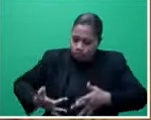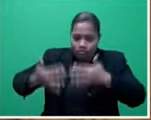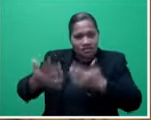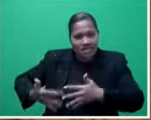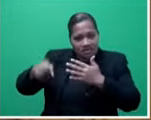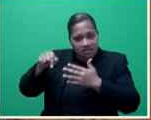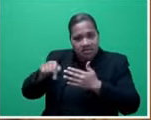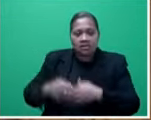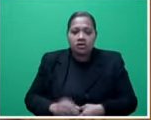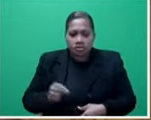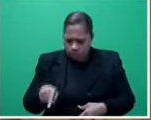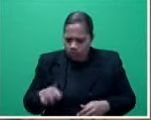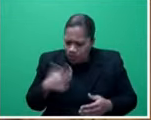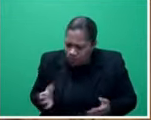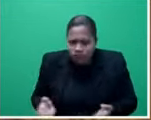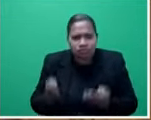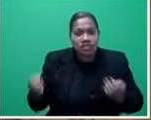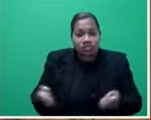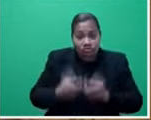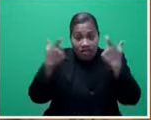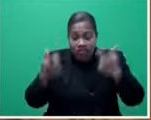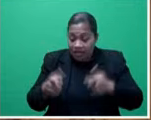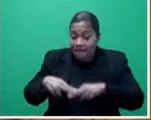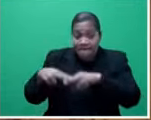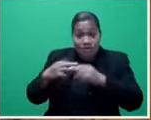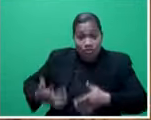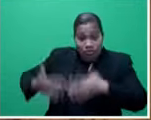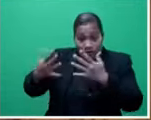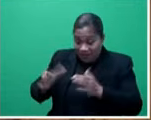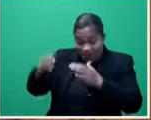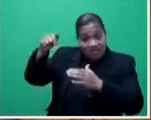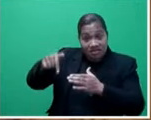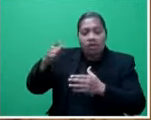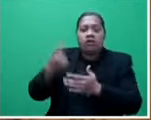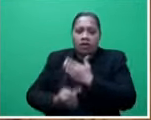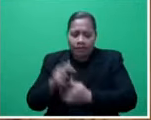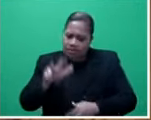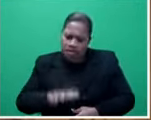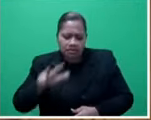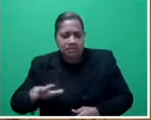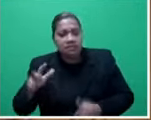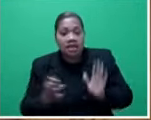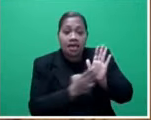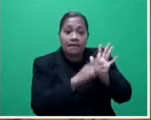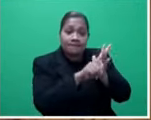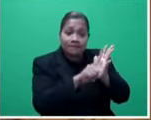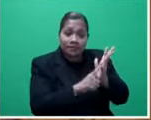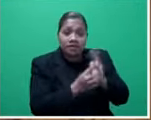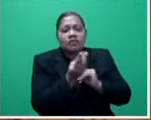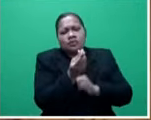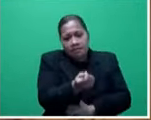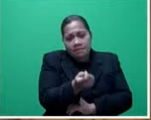However, to mitigate these challenges, Fiji Bureau of States has been signing MOUs with some